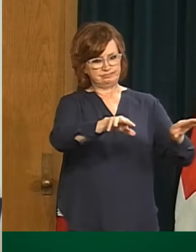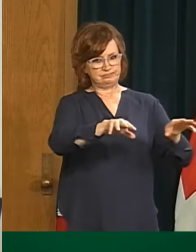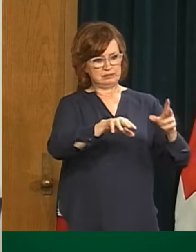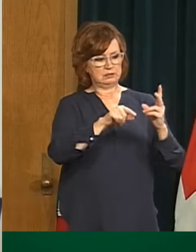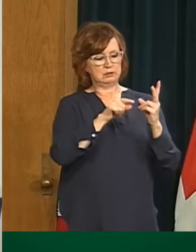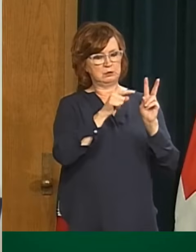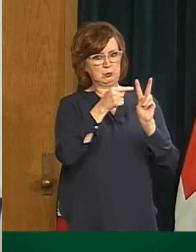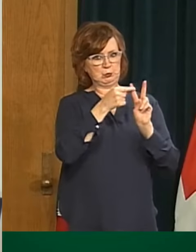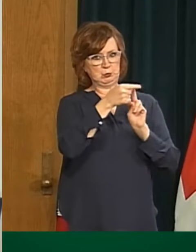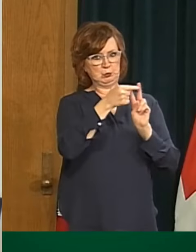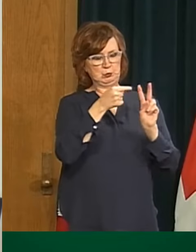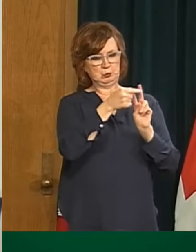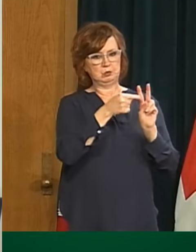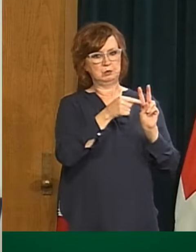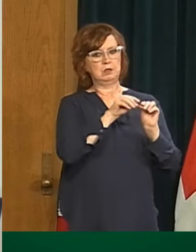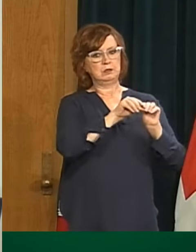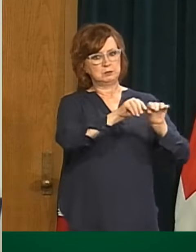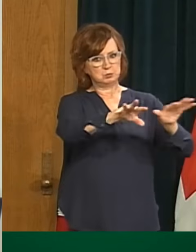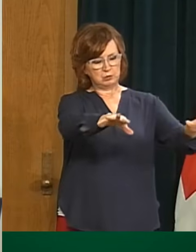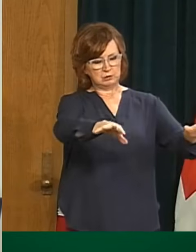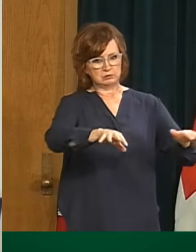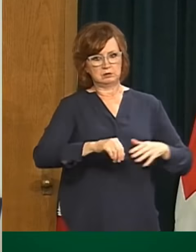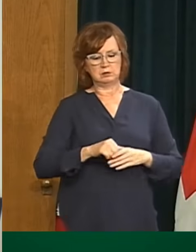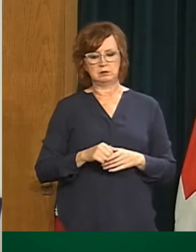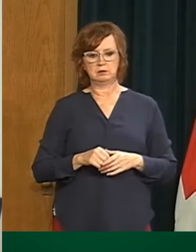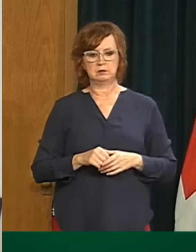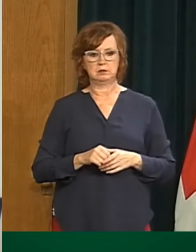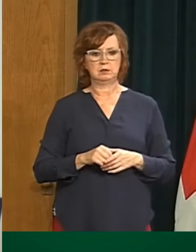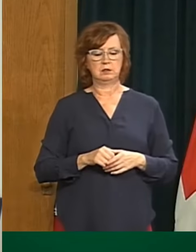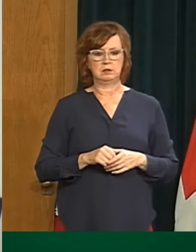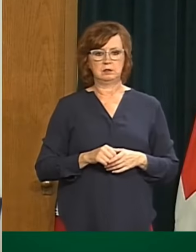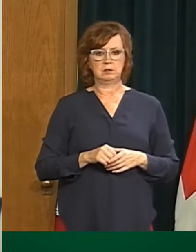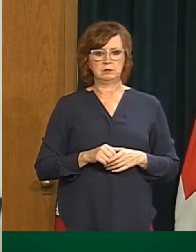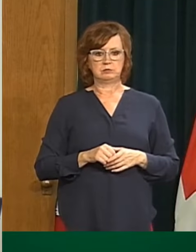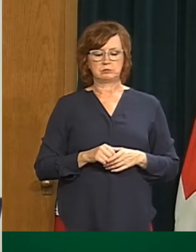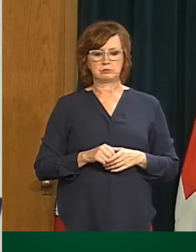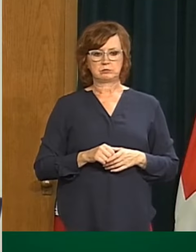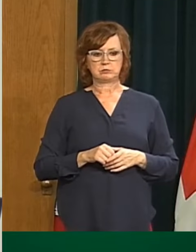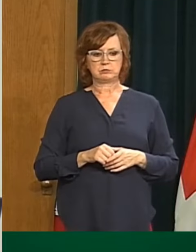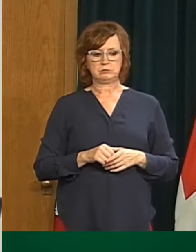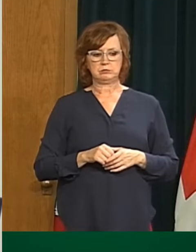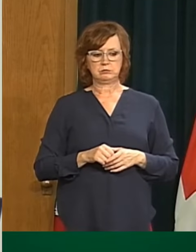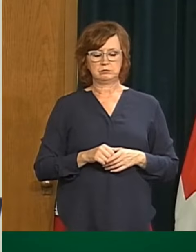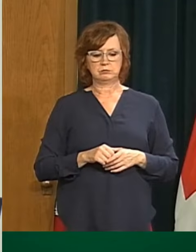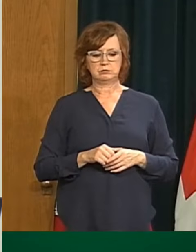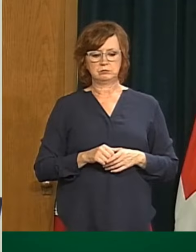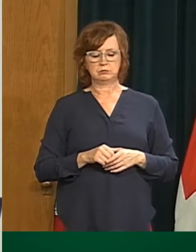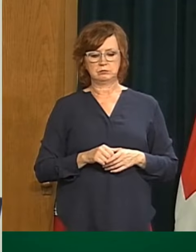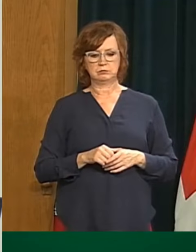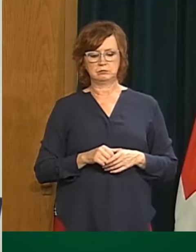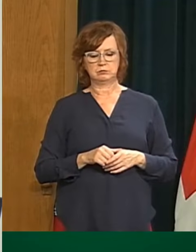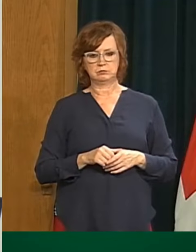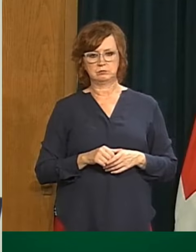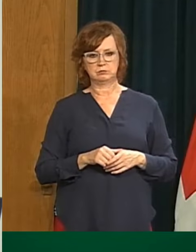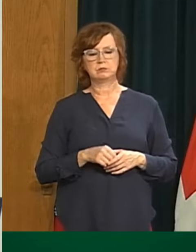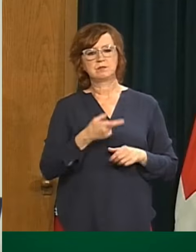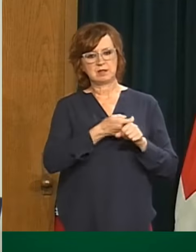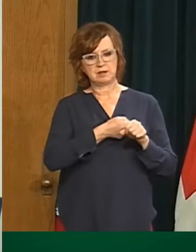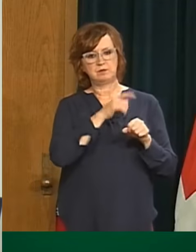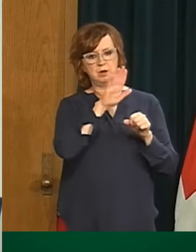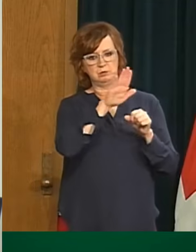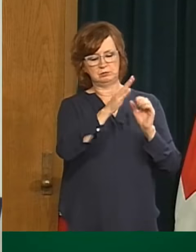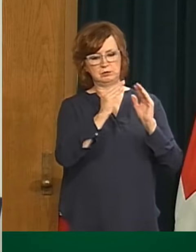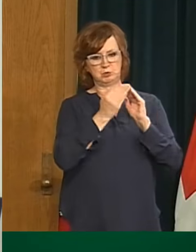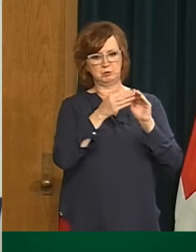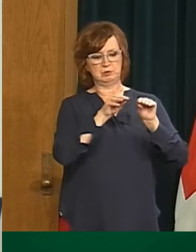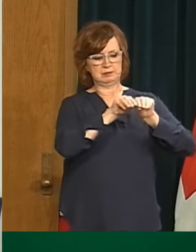linked to people traveling from Alberta or outside the Loche. They are people who have been exposed in the community and are presenting